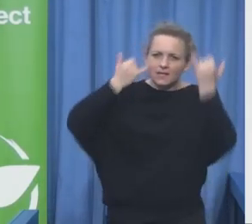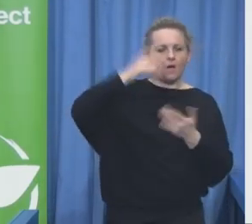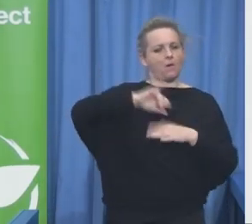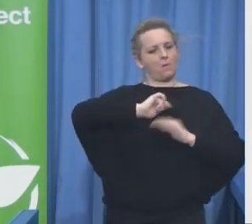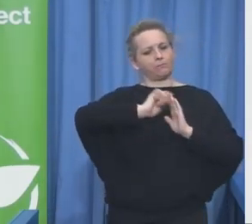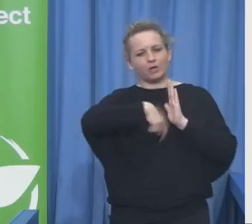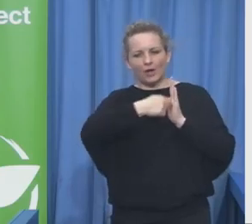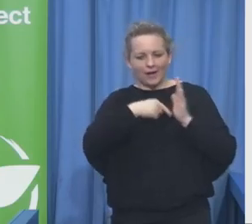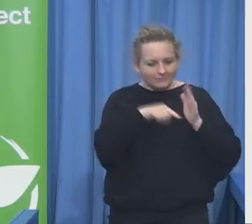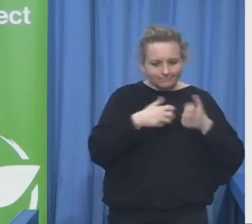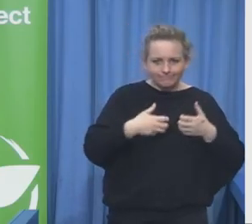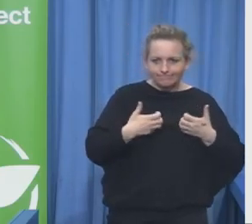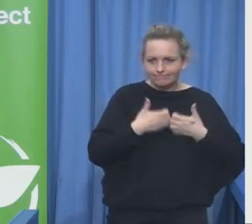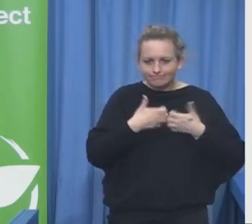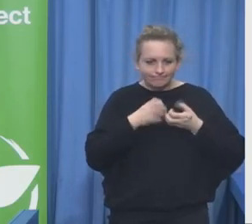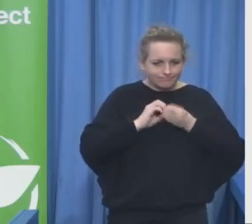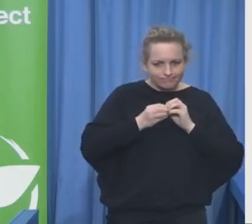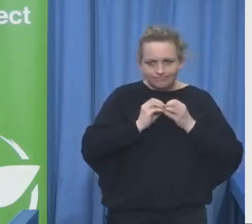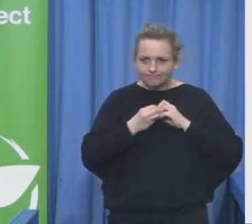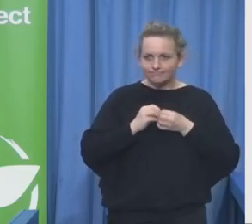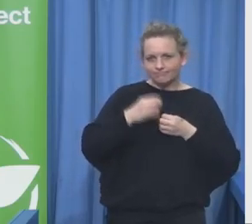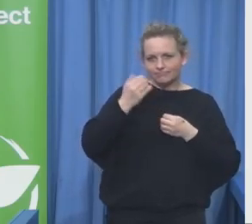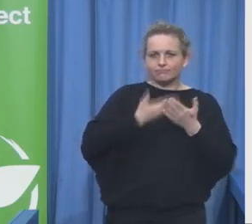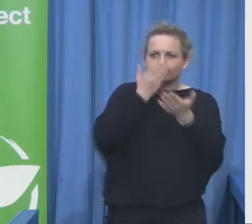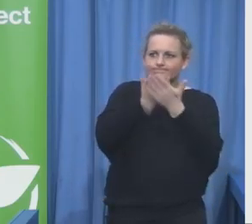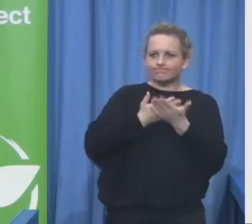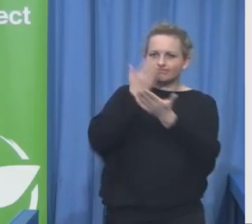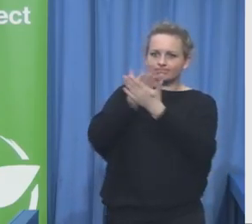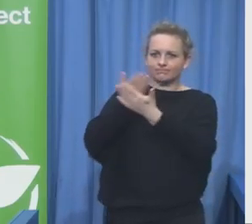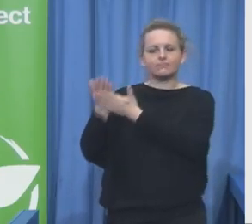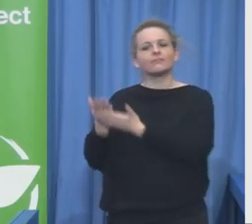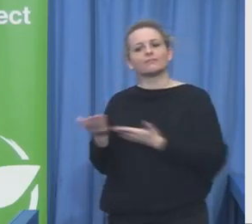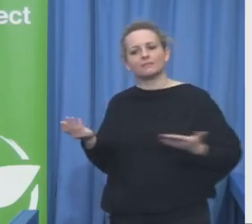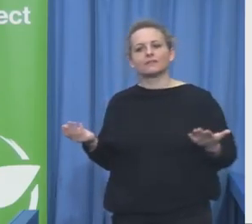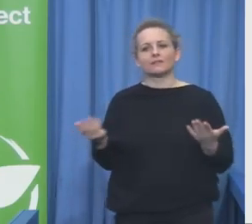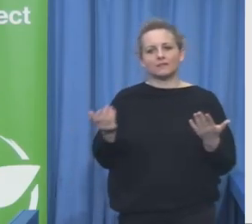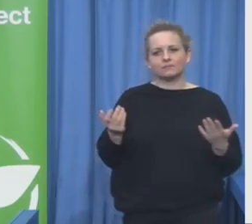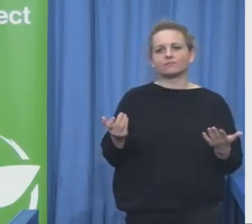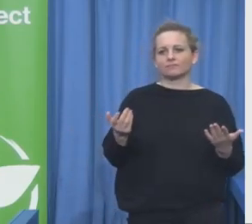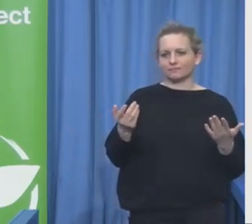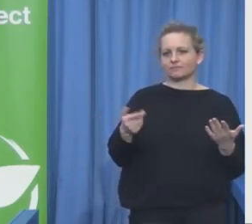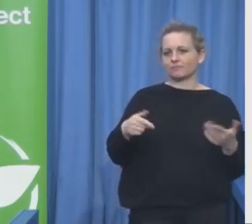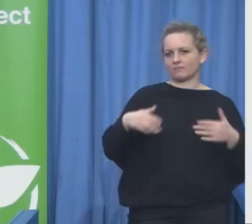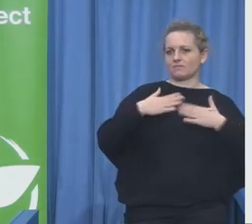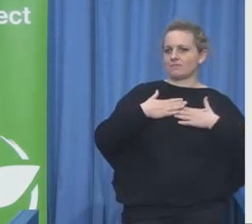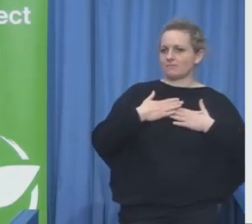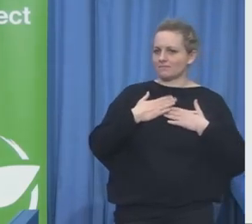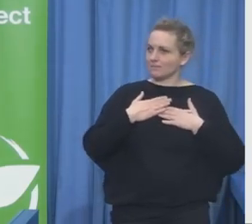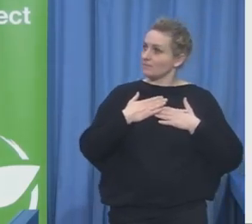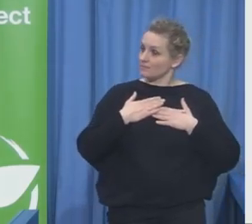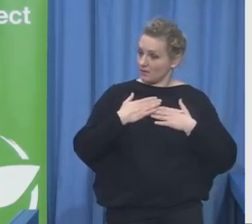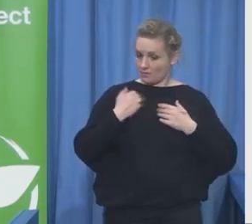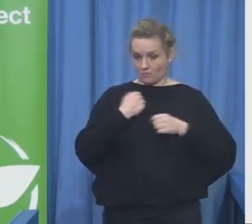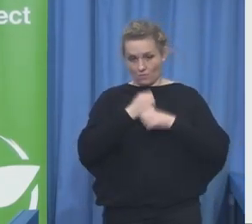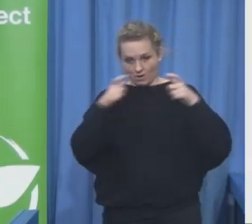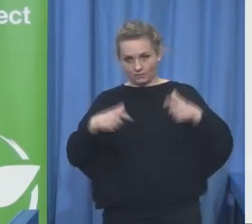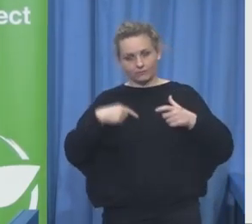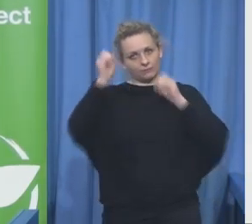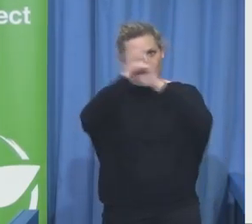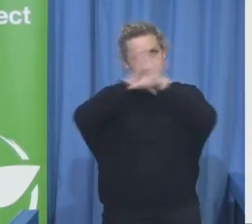about organizational readiness to not just employ, but retain people with individuals successfully. And at the end of the day,